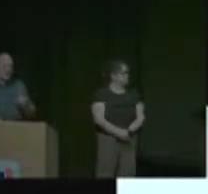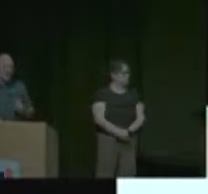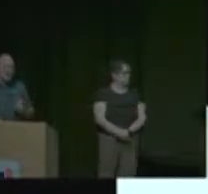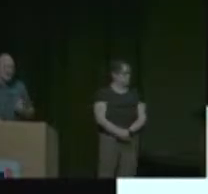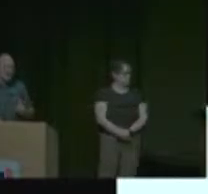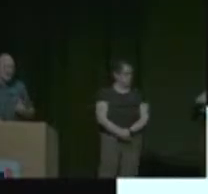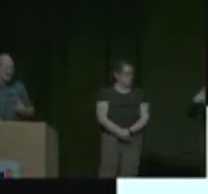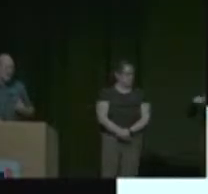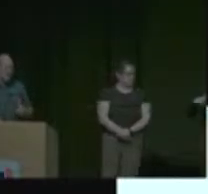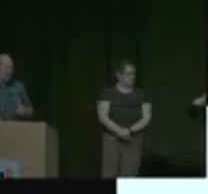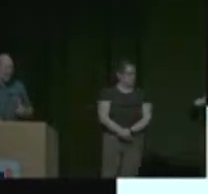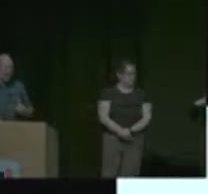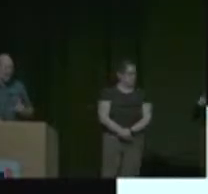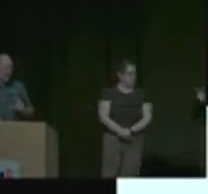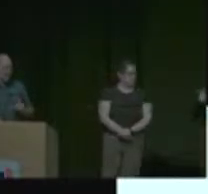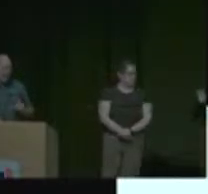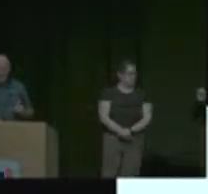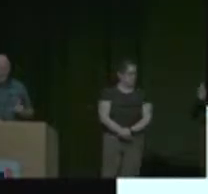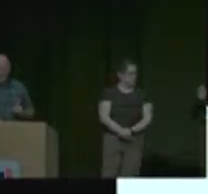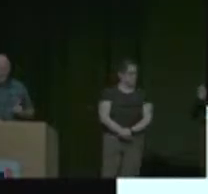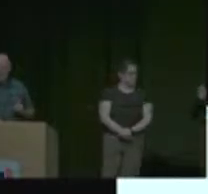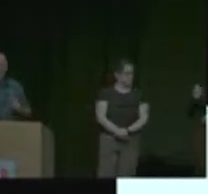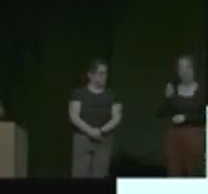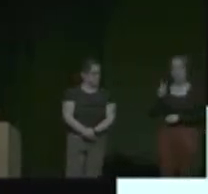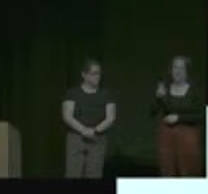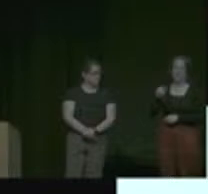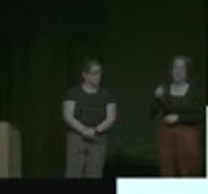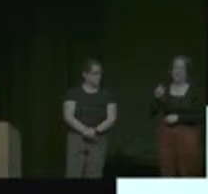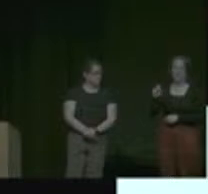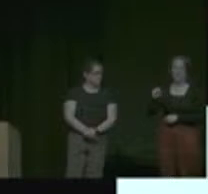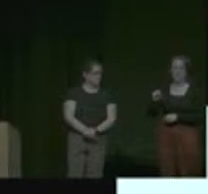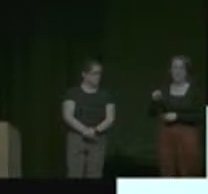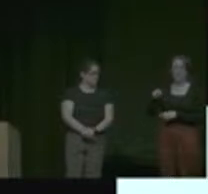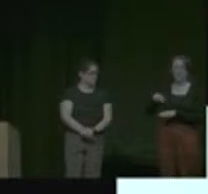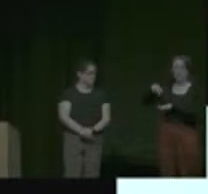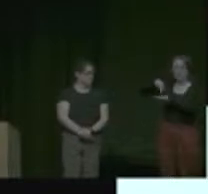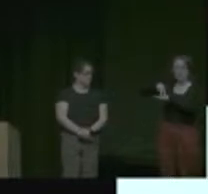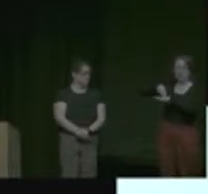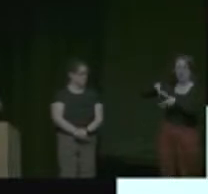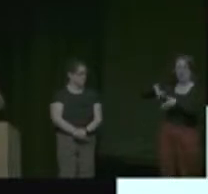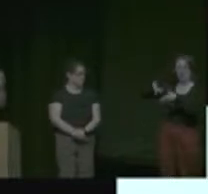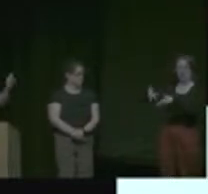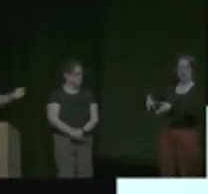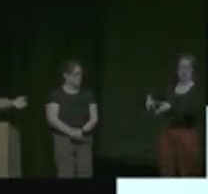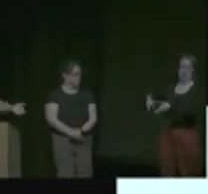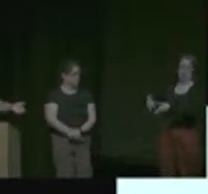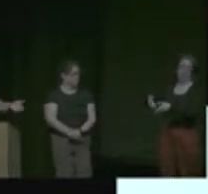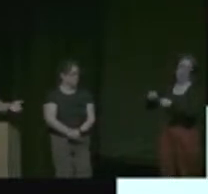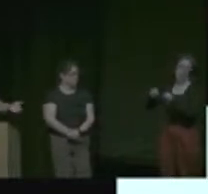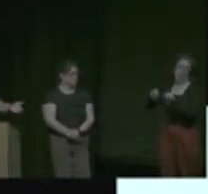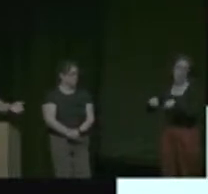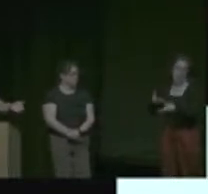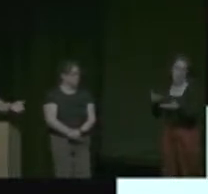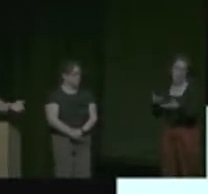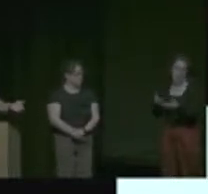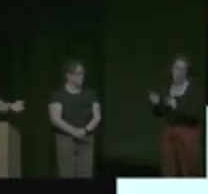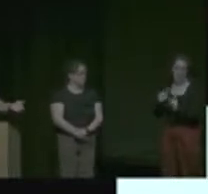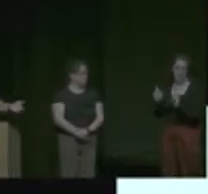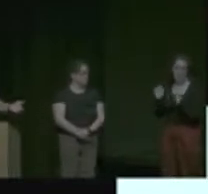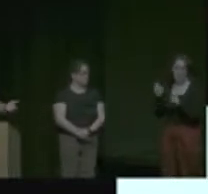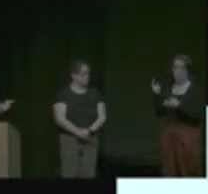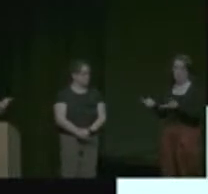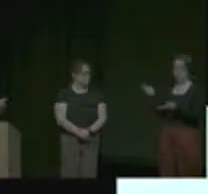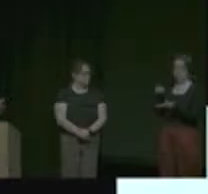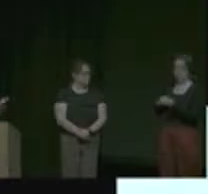an observation platform being potentially left in place that maybe folks could have got a view of the